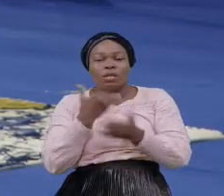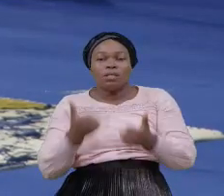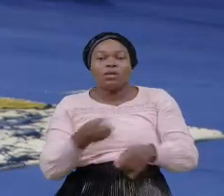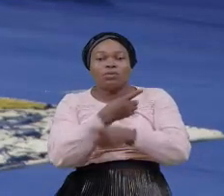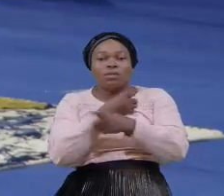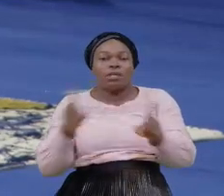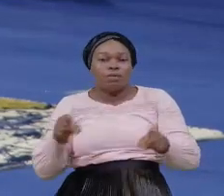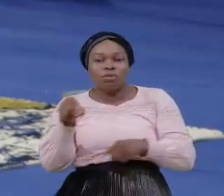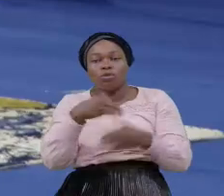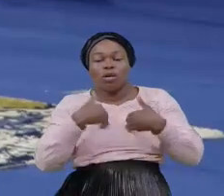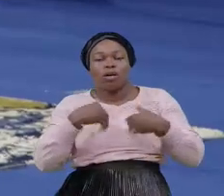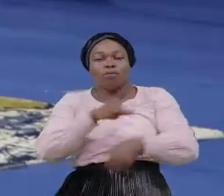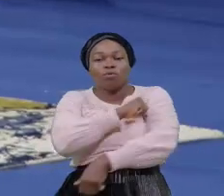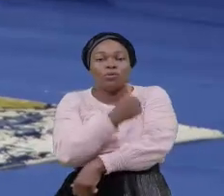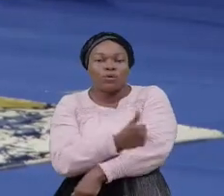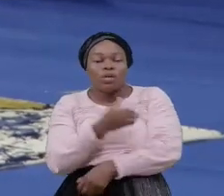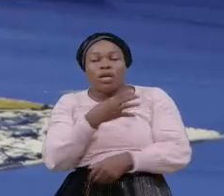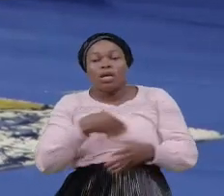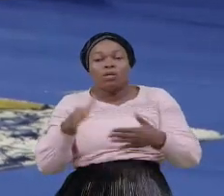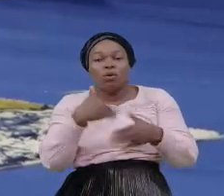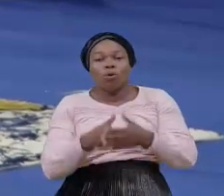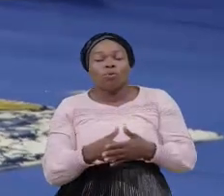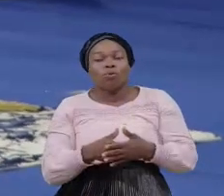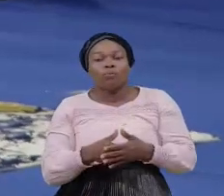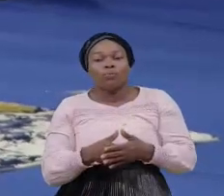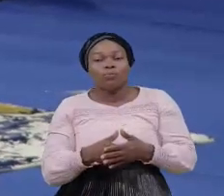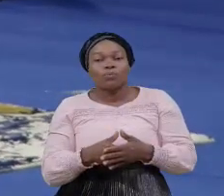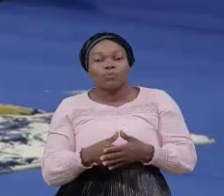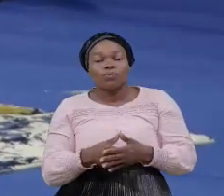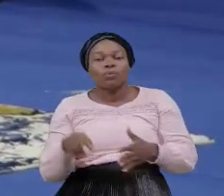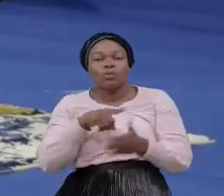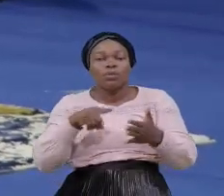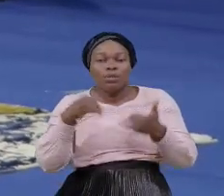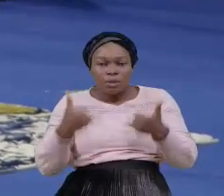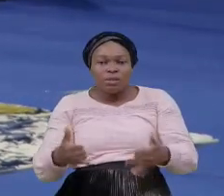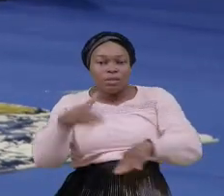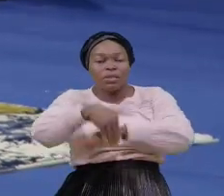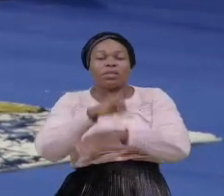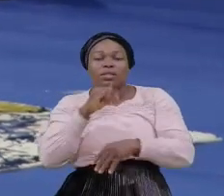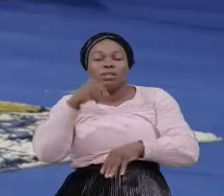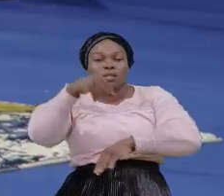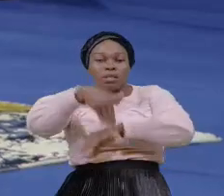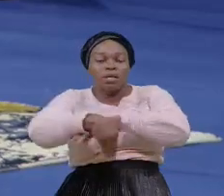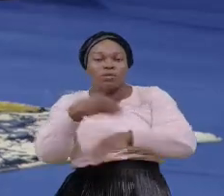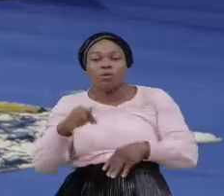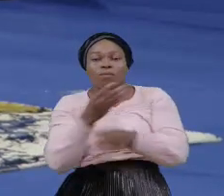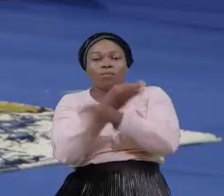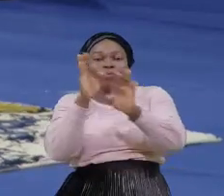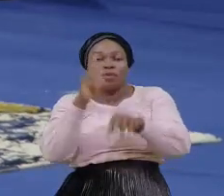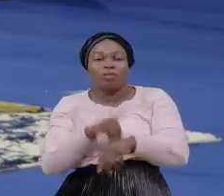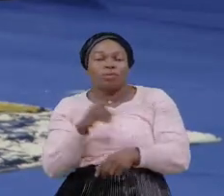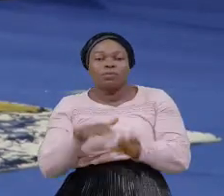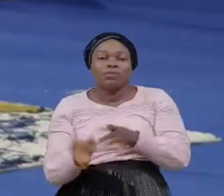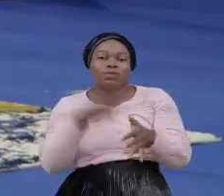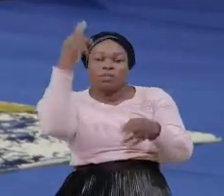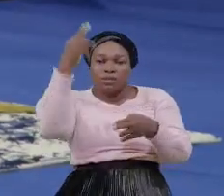dominion. Congratulations. Tonight is the night of your freedom. It's what comes to you.